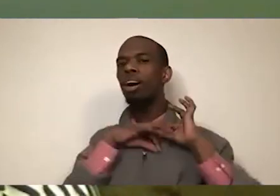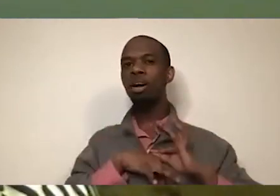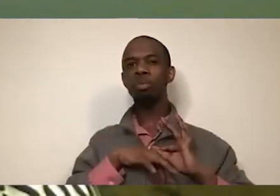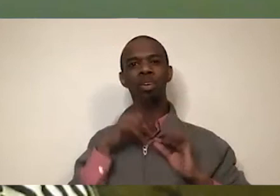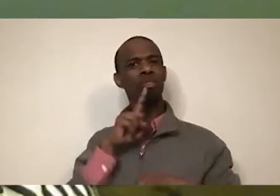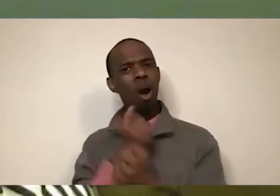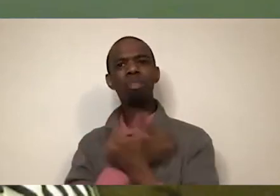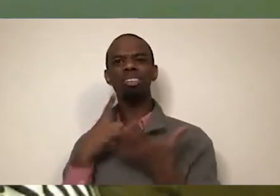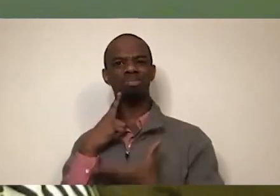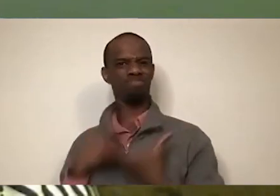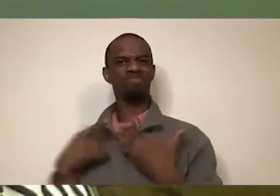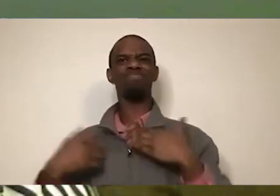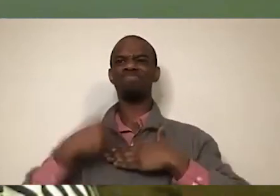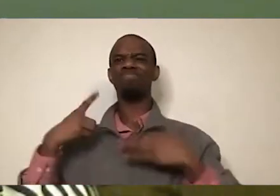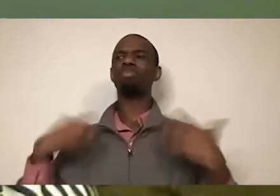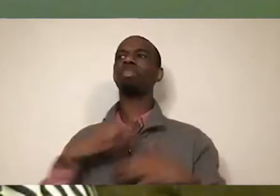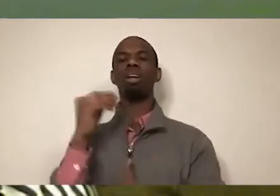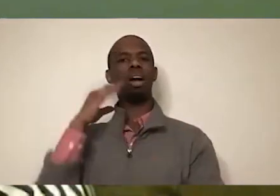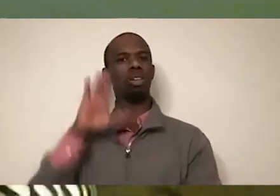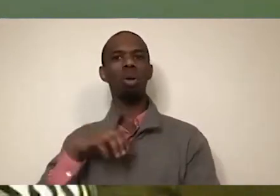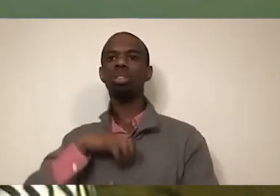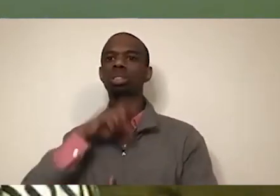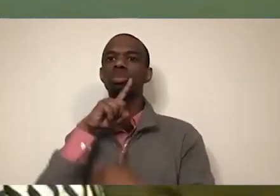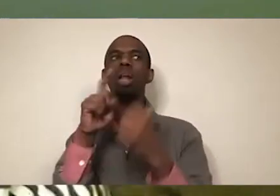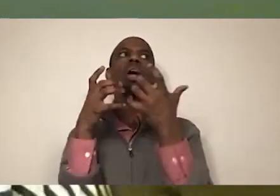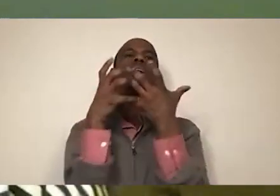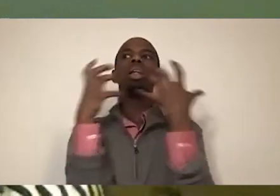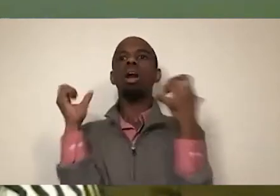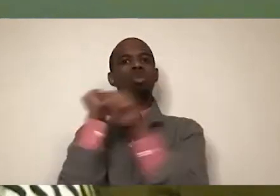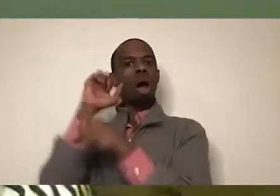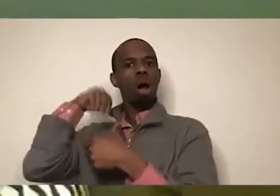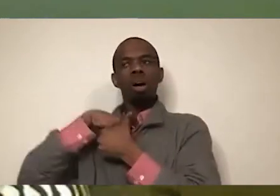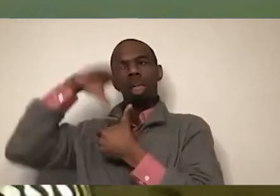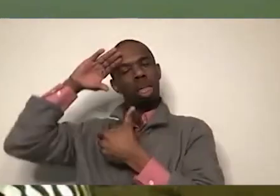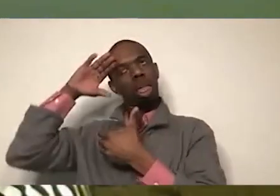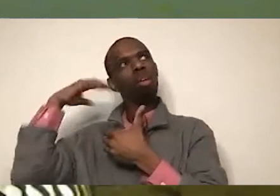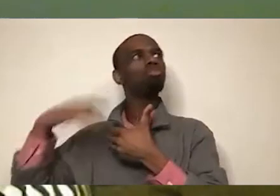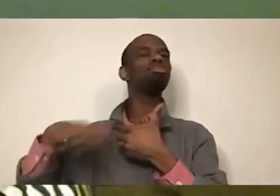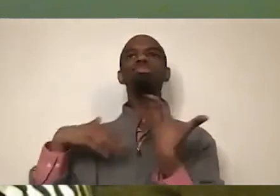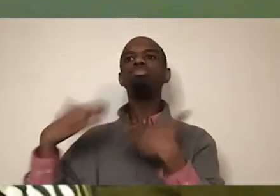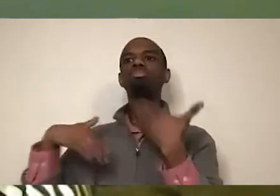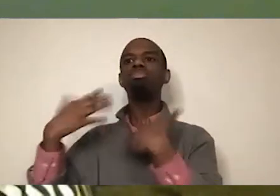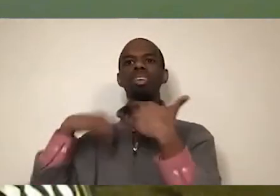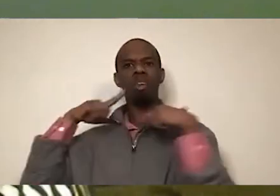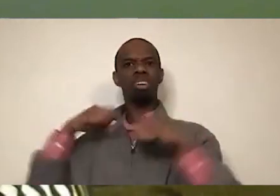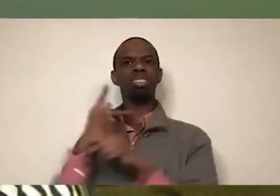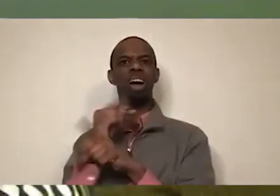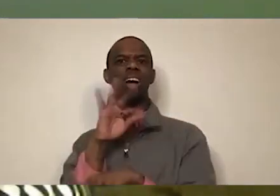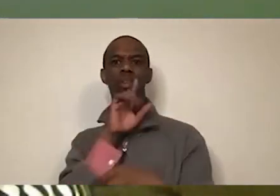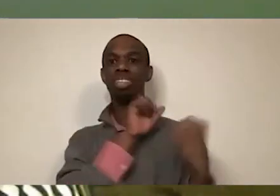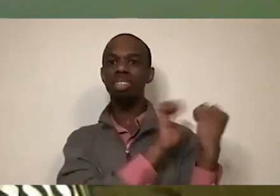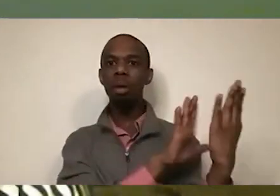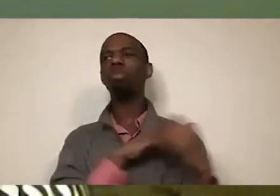us learn more about your journeys and the work that you're doing. And thank you for your contributions to this fight. You are each